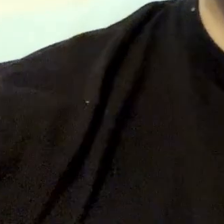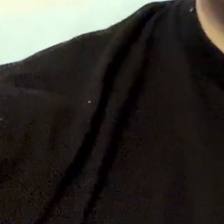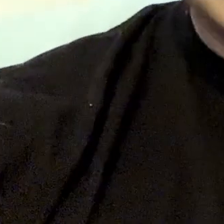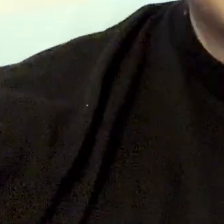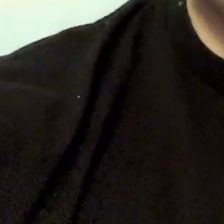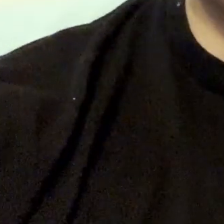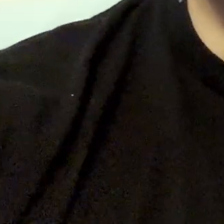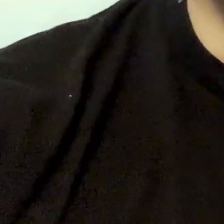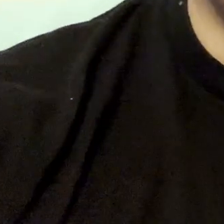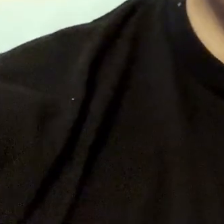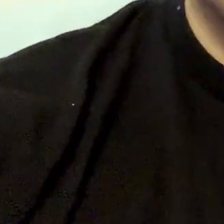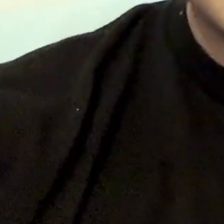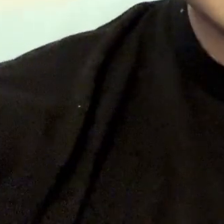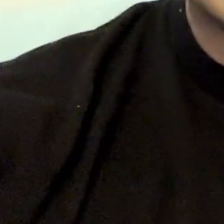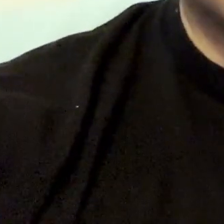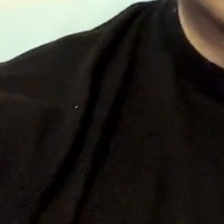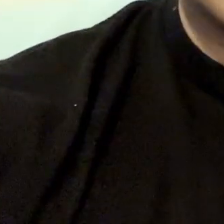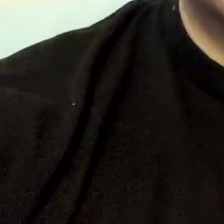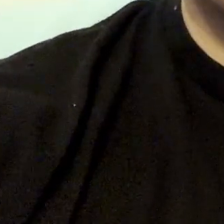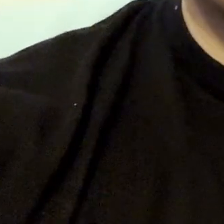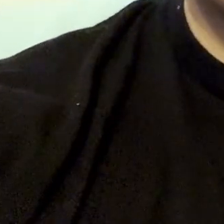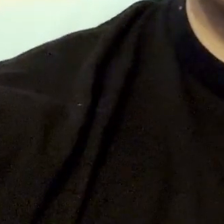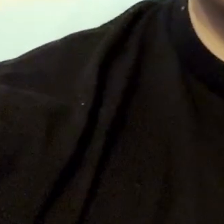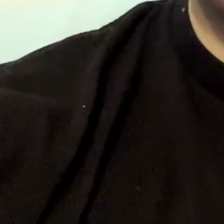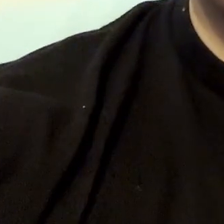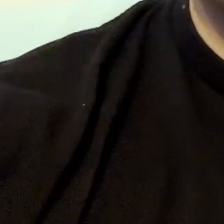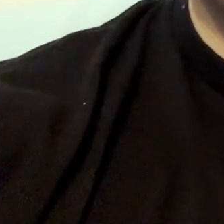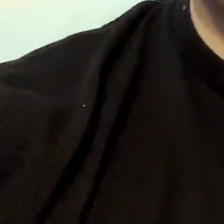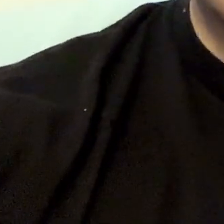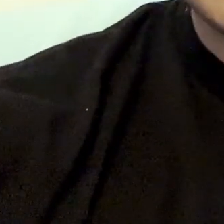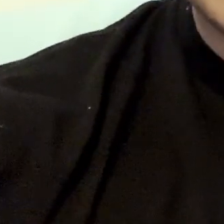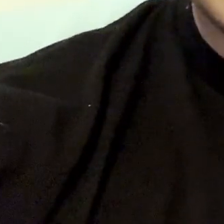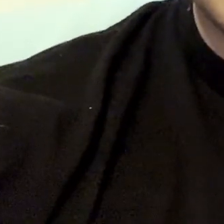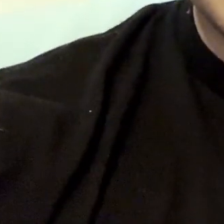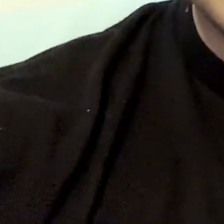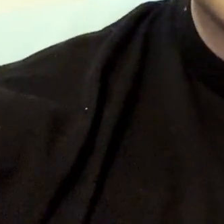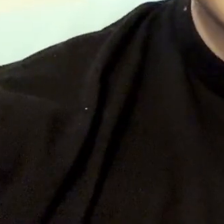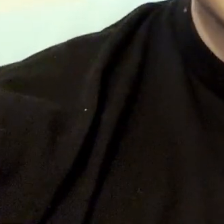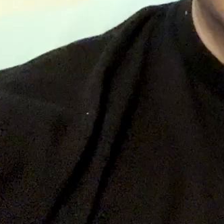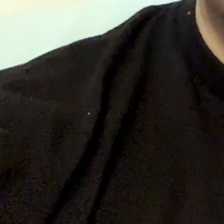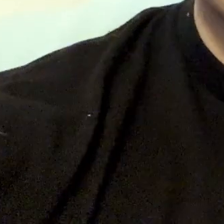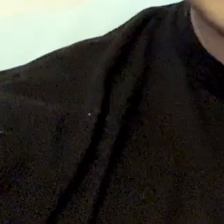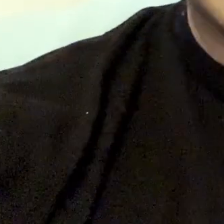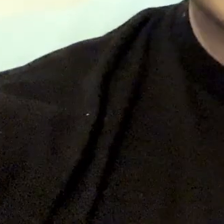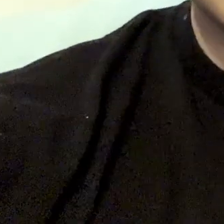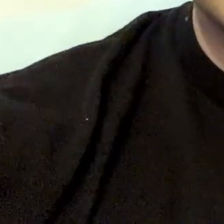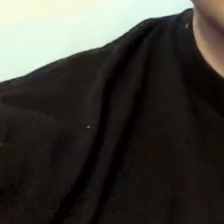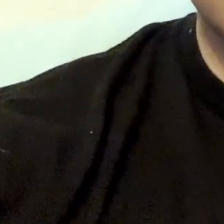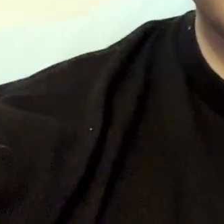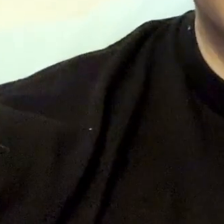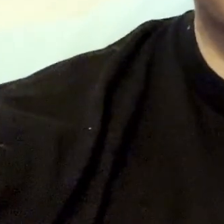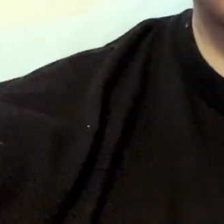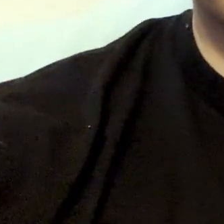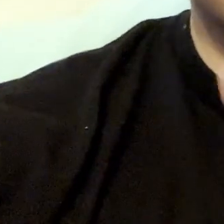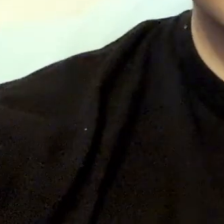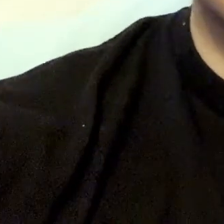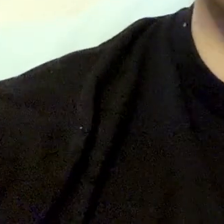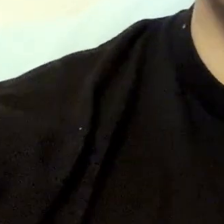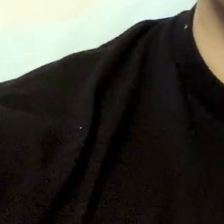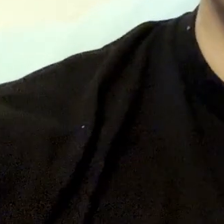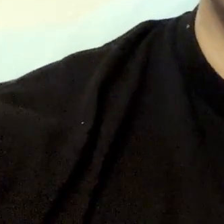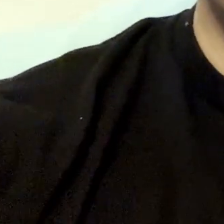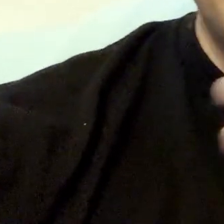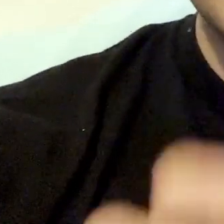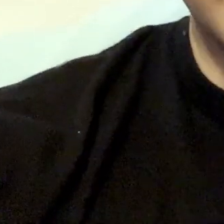Hey friends, Andrew here. I just wanted to take a moment to let you all know that I made an announcement officially with Valley Christian